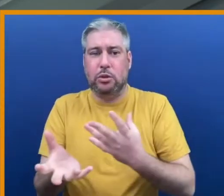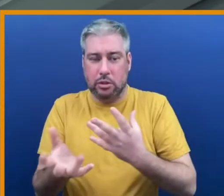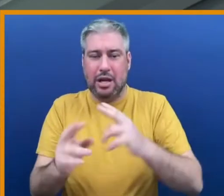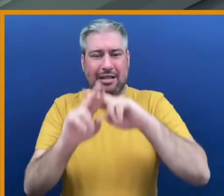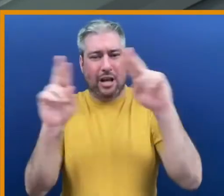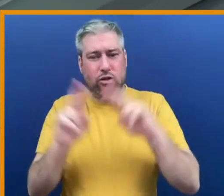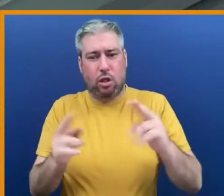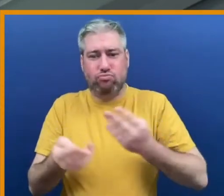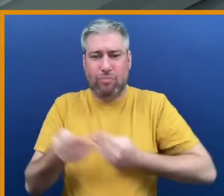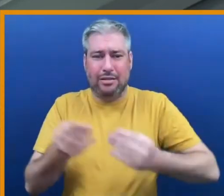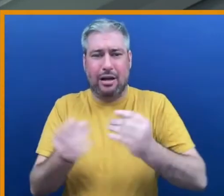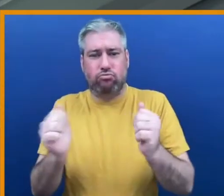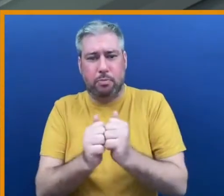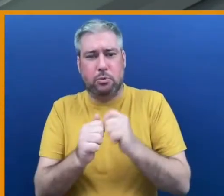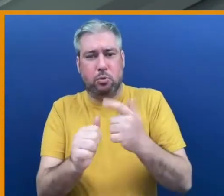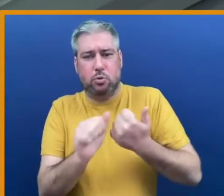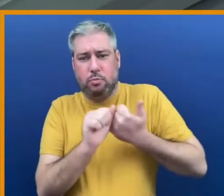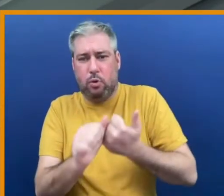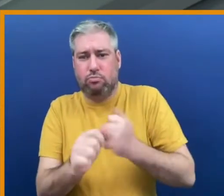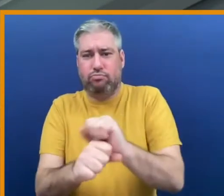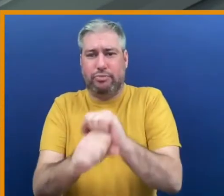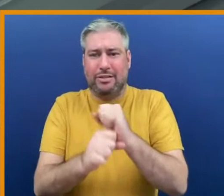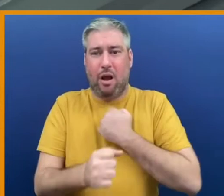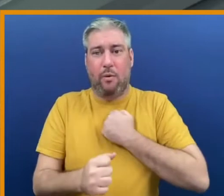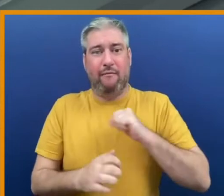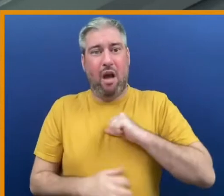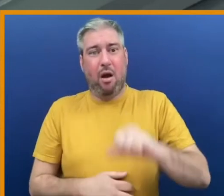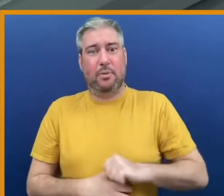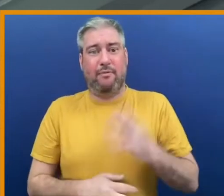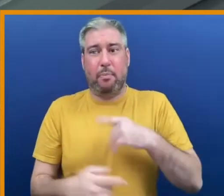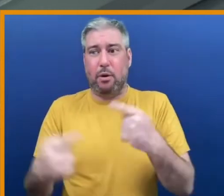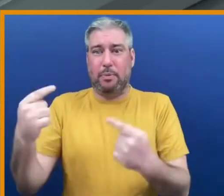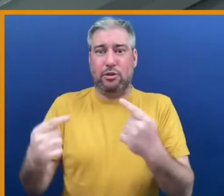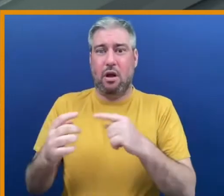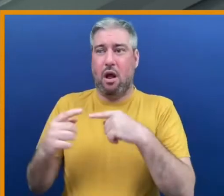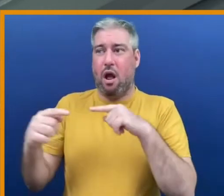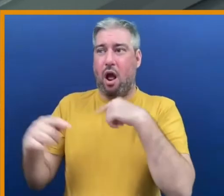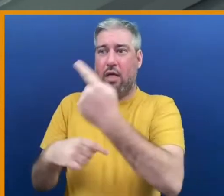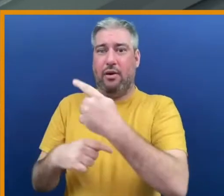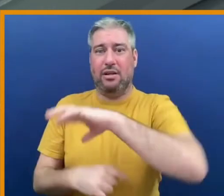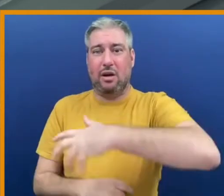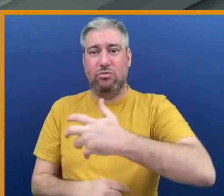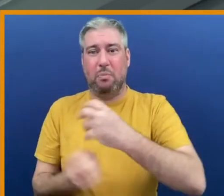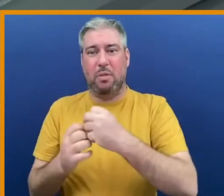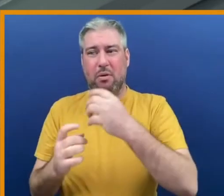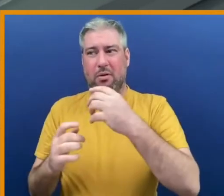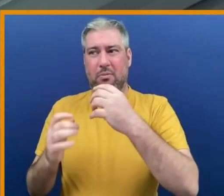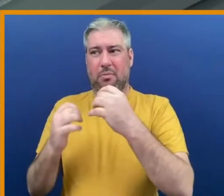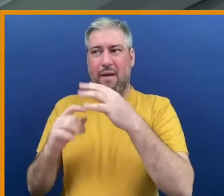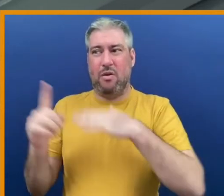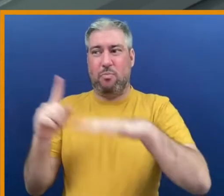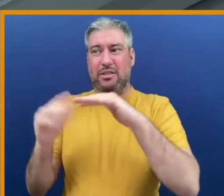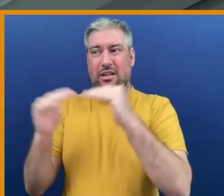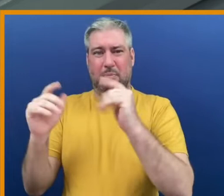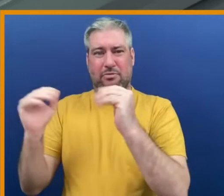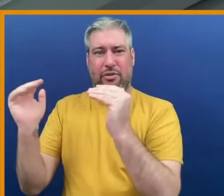competition from countries with weaker environmental standards than our own. As Liberal Democrats, we know we need local action as well